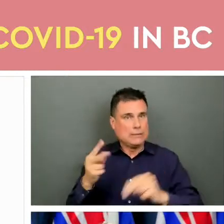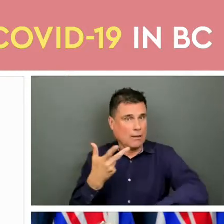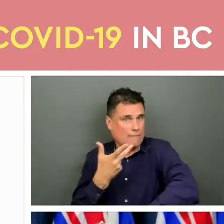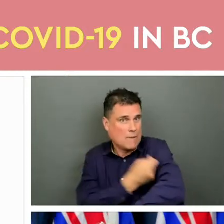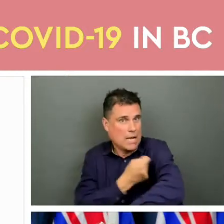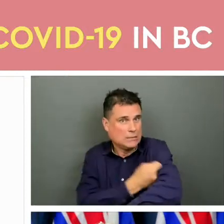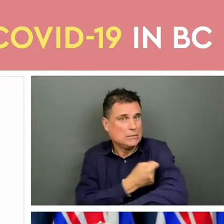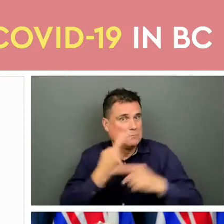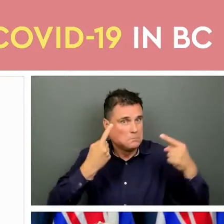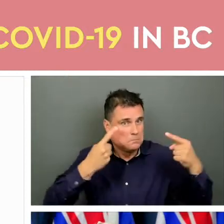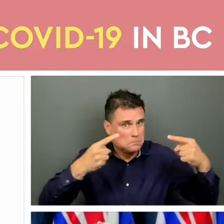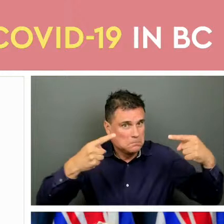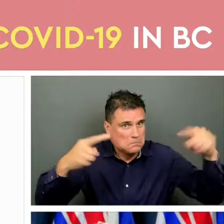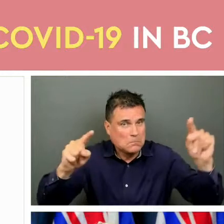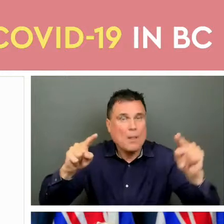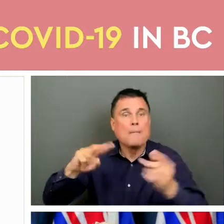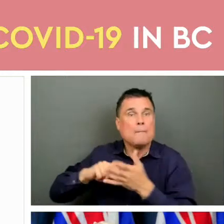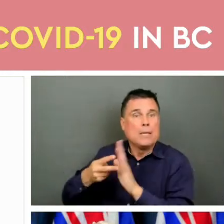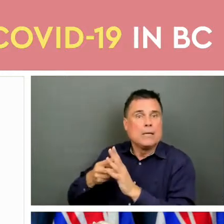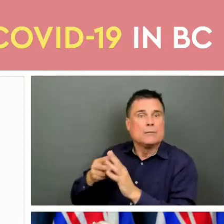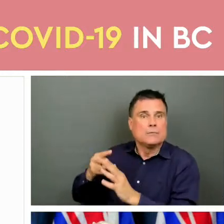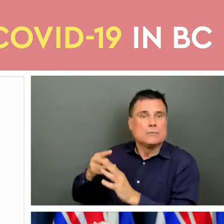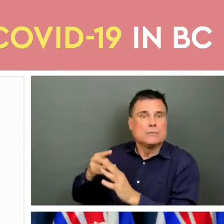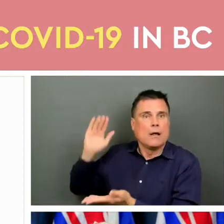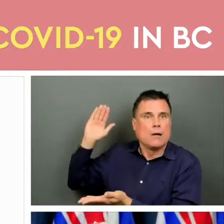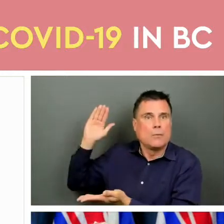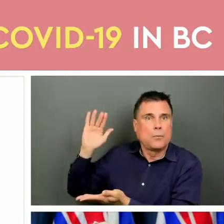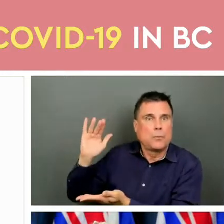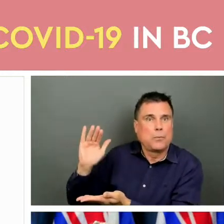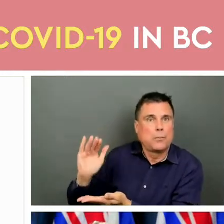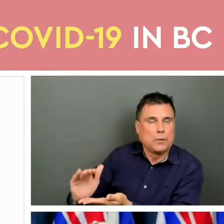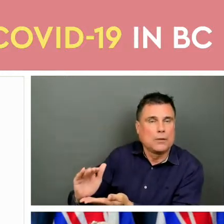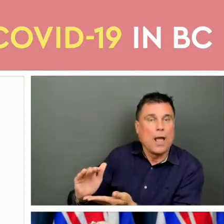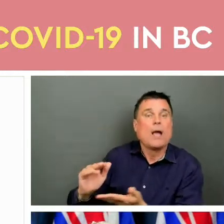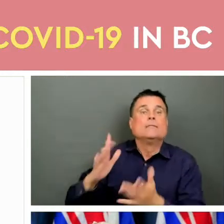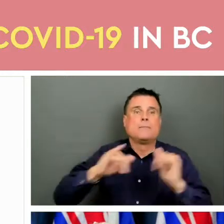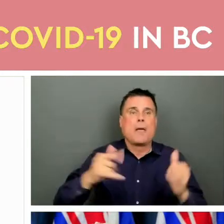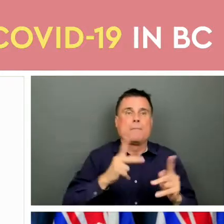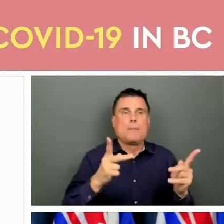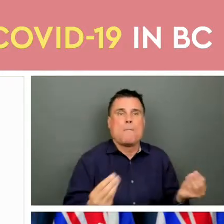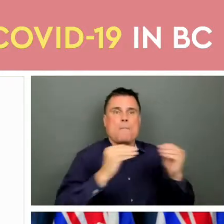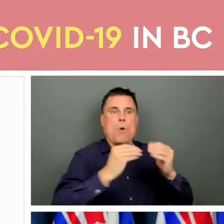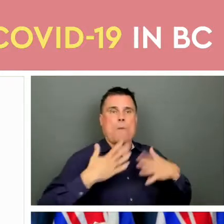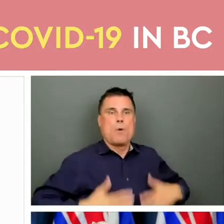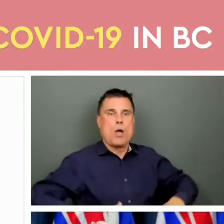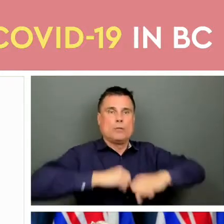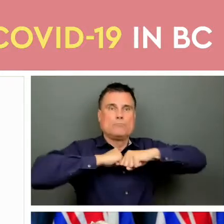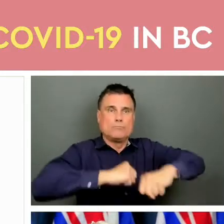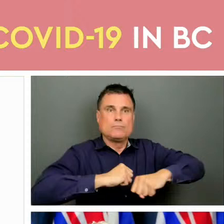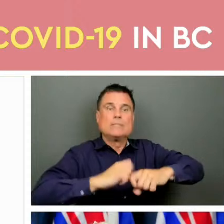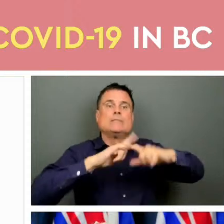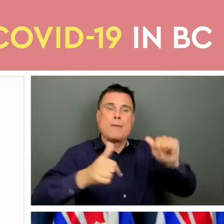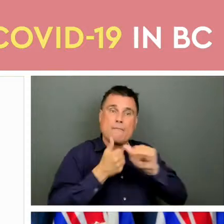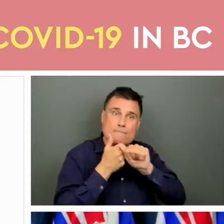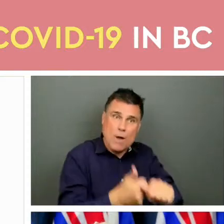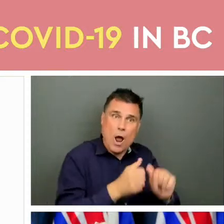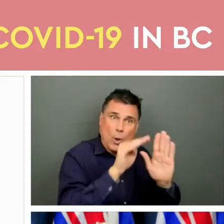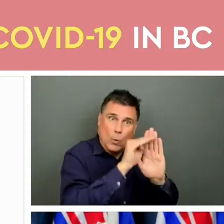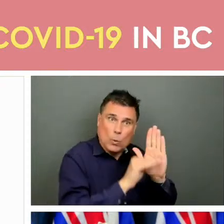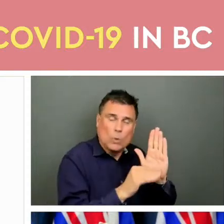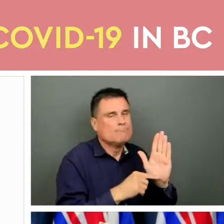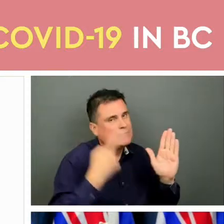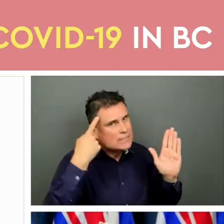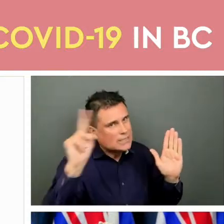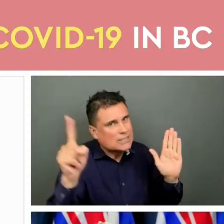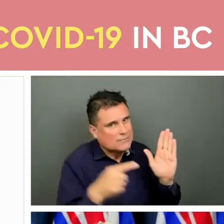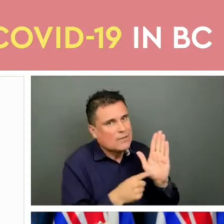that we have in our communities across the board, and with the public health measures that we know work, that we can manage